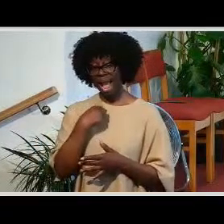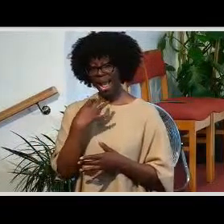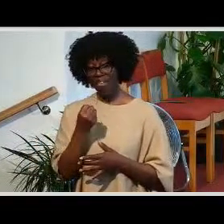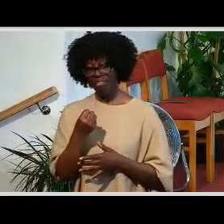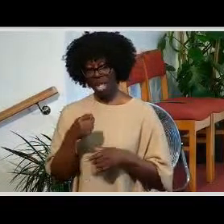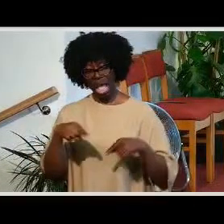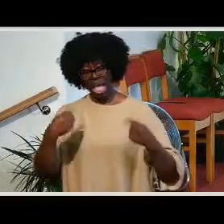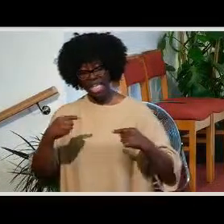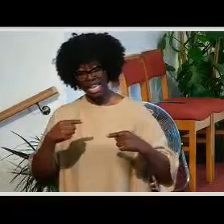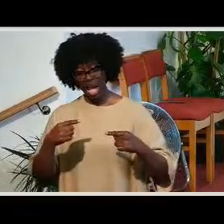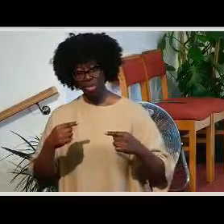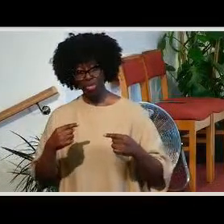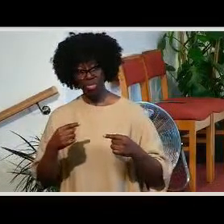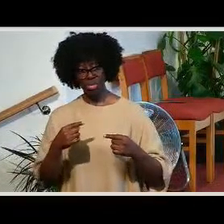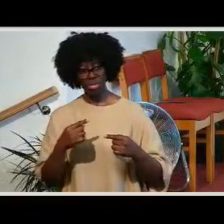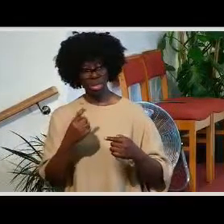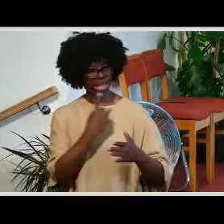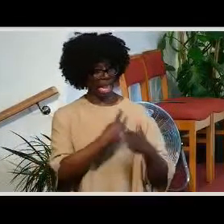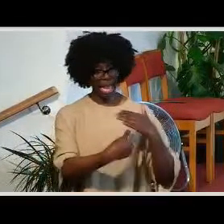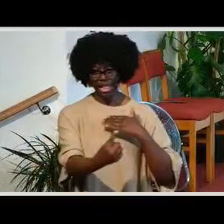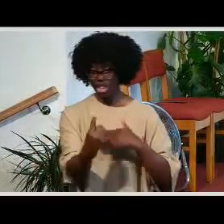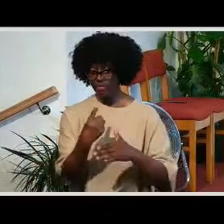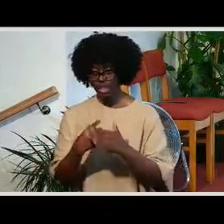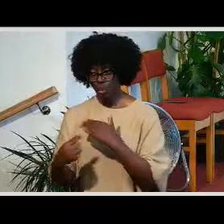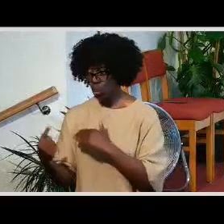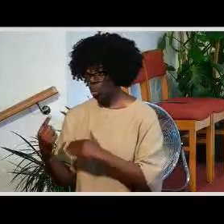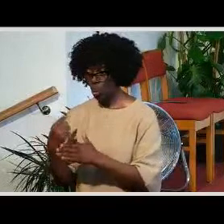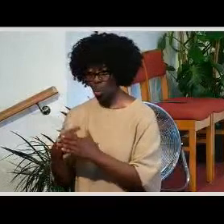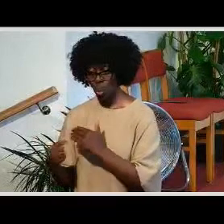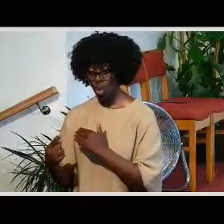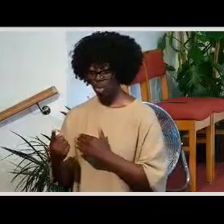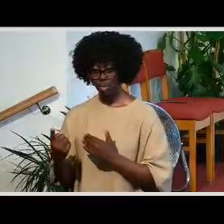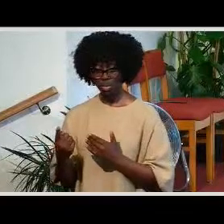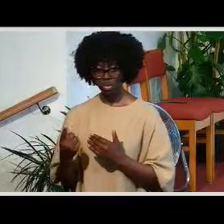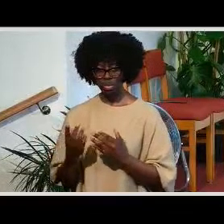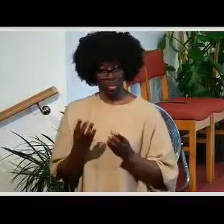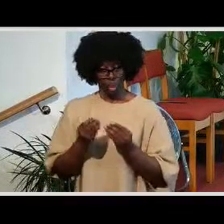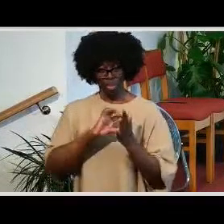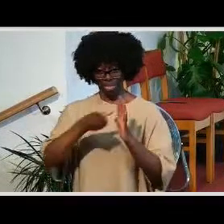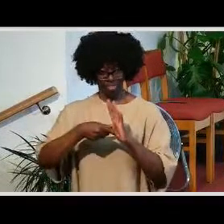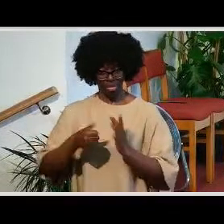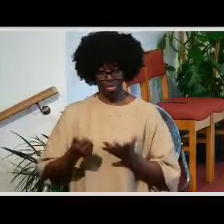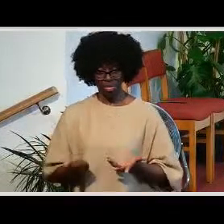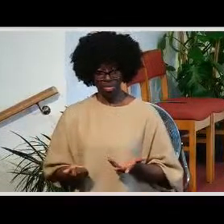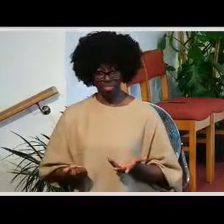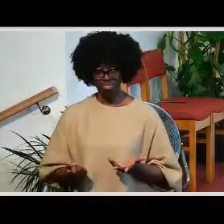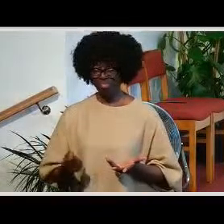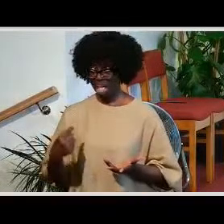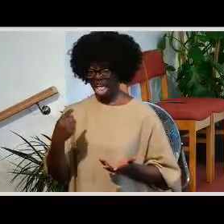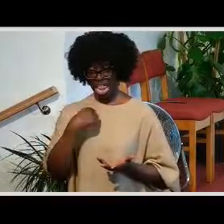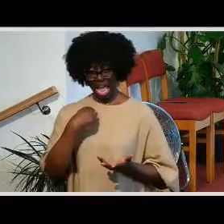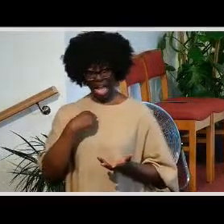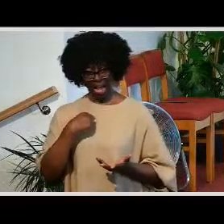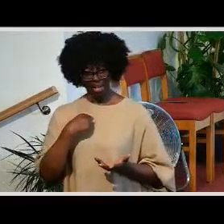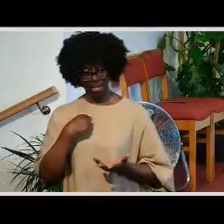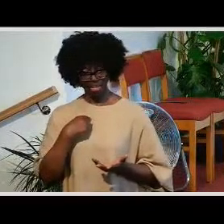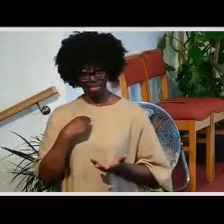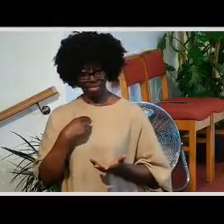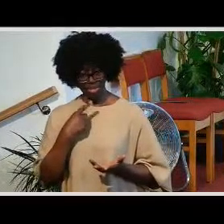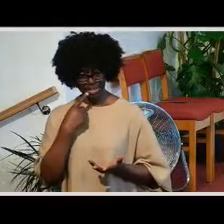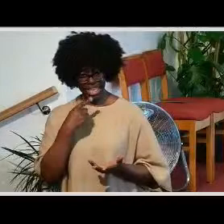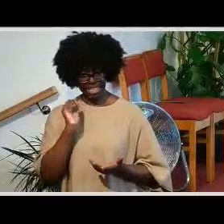allowed these individuals with these limitations to come into existence, and I have determined that they will be part